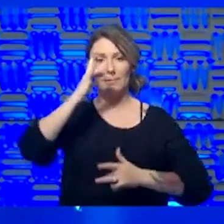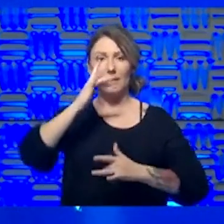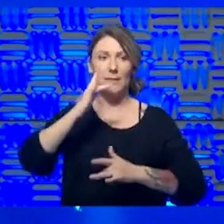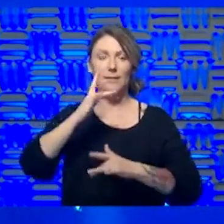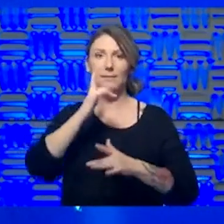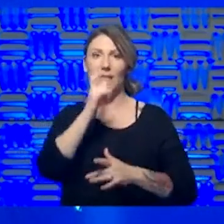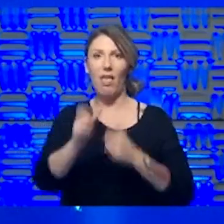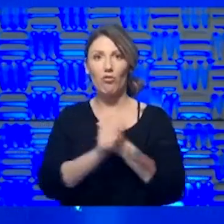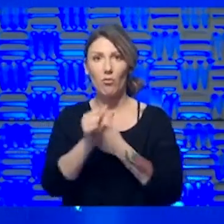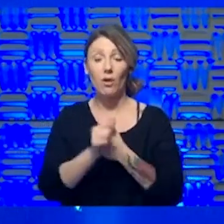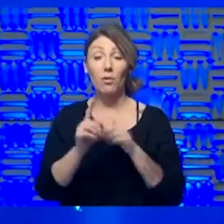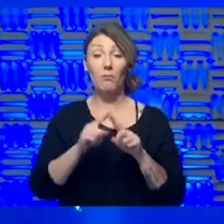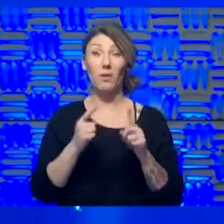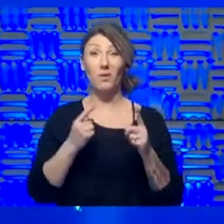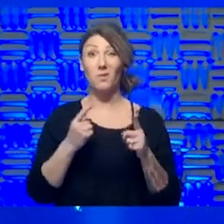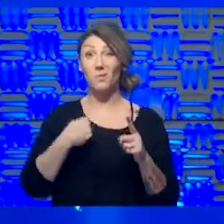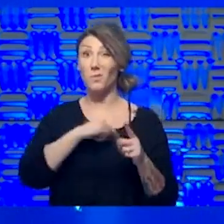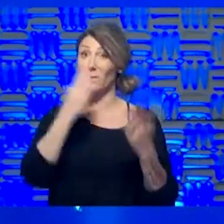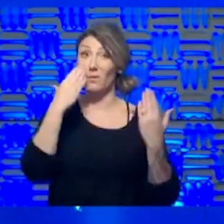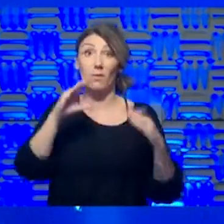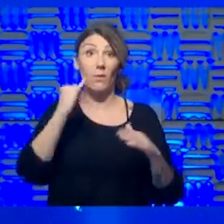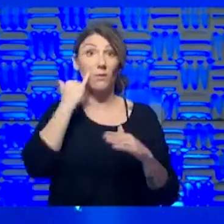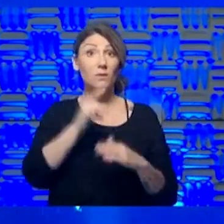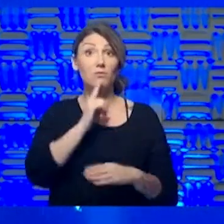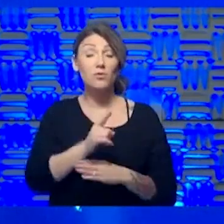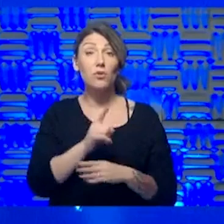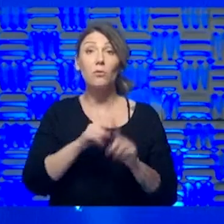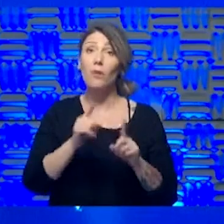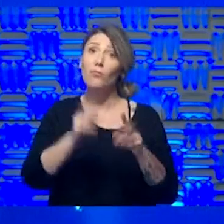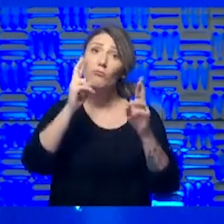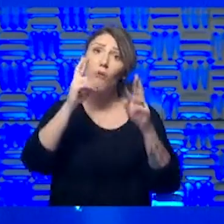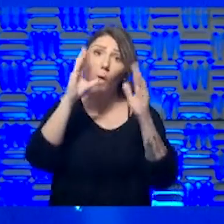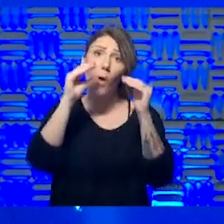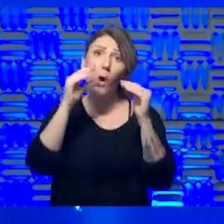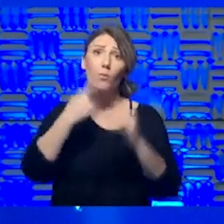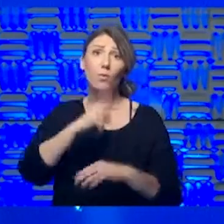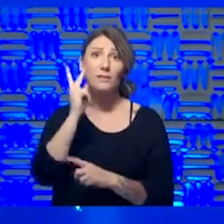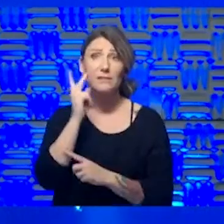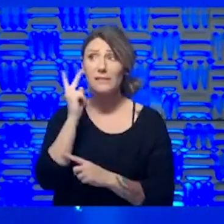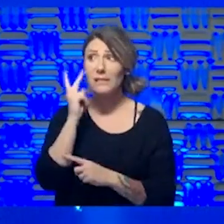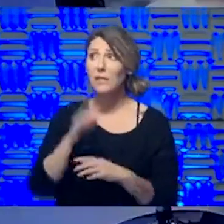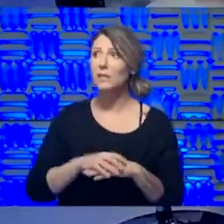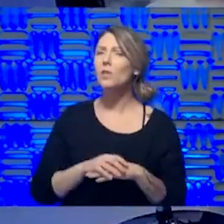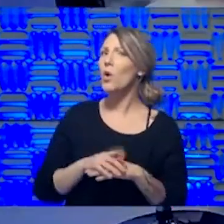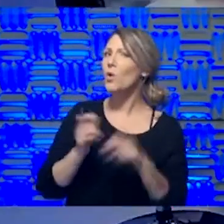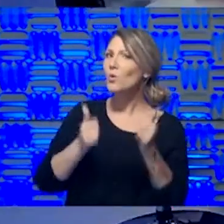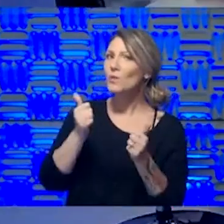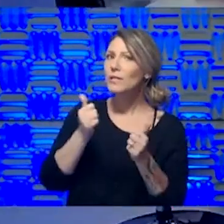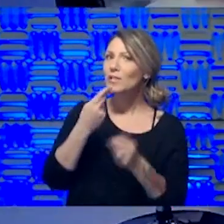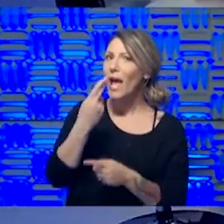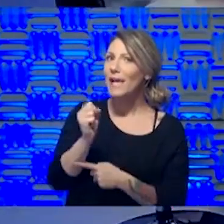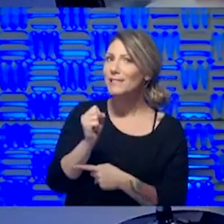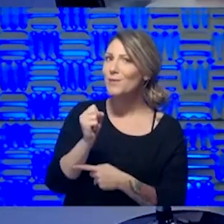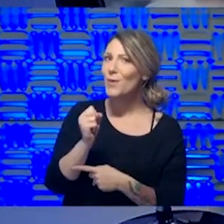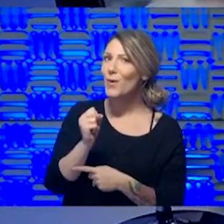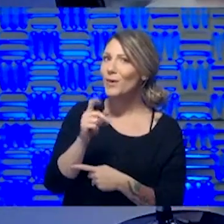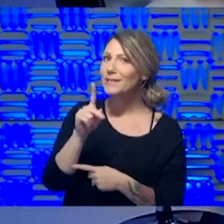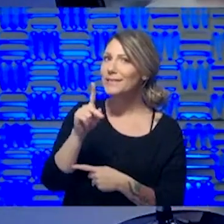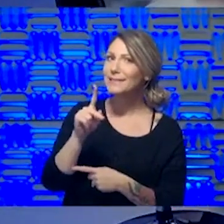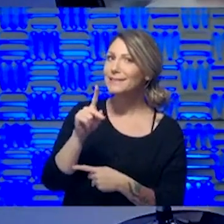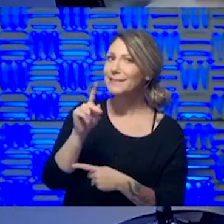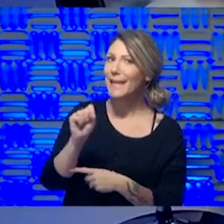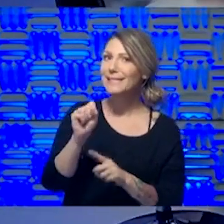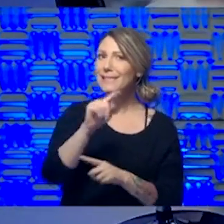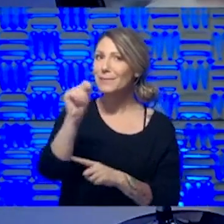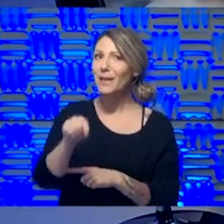if it's true yet, and there's some early hope, but we'll see. Okay, so which high school in Topeka, remind me? Topeka West, Chargers.